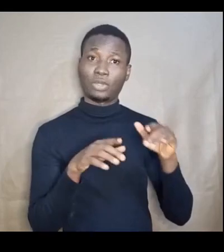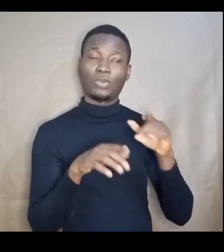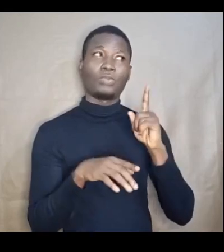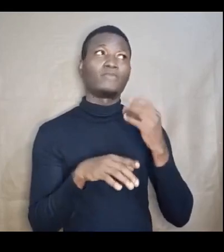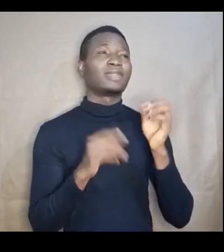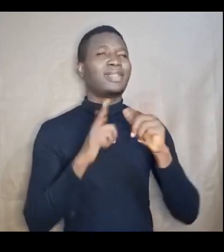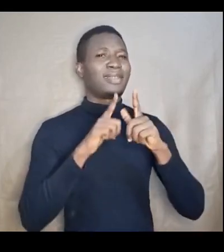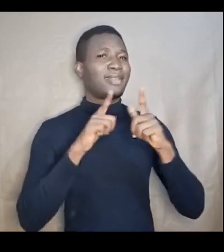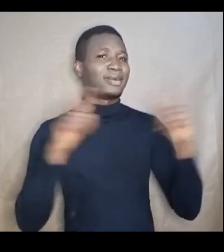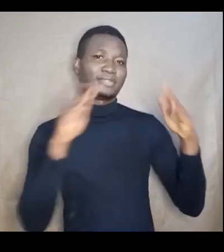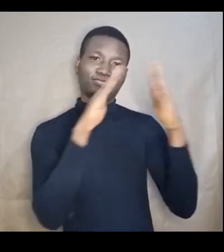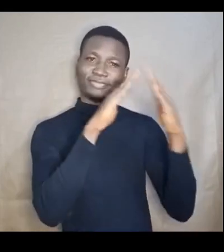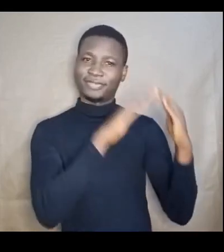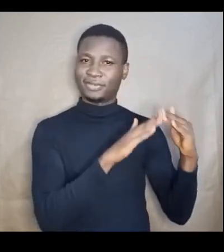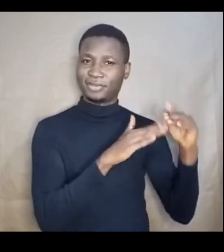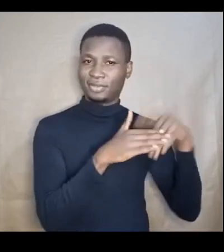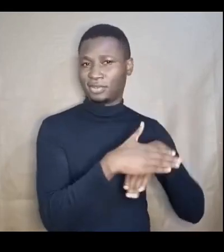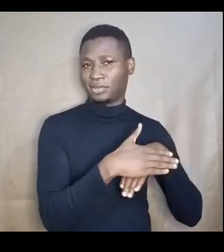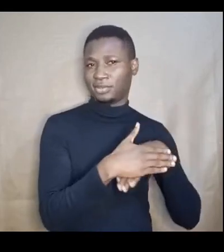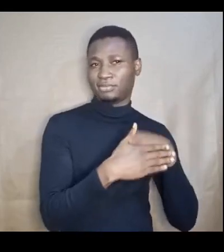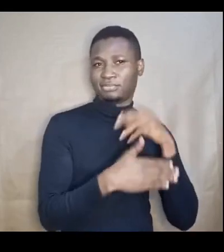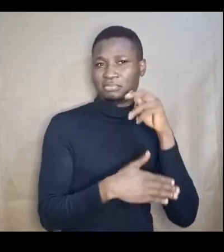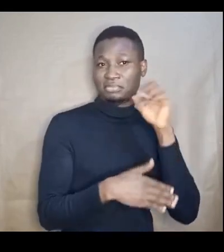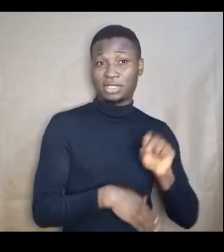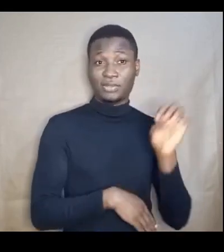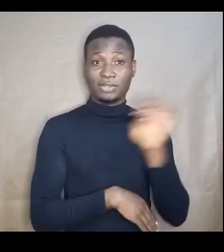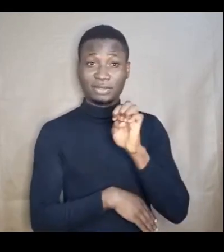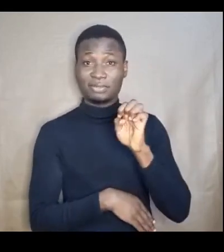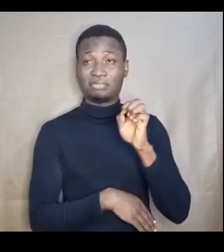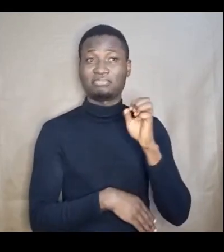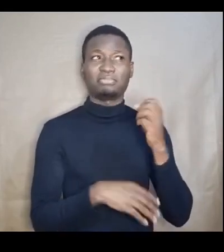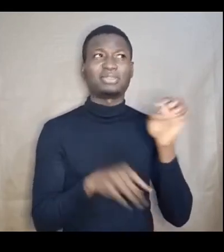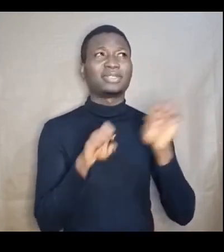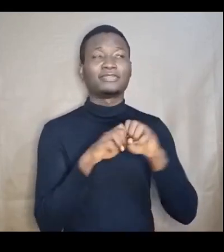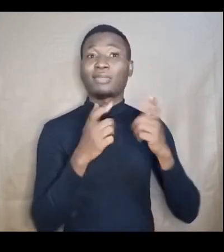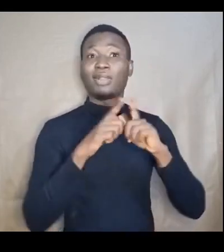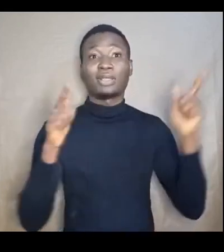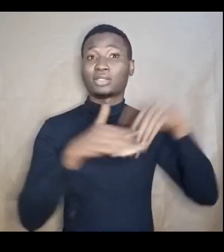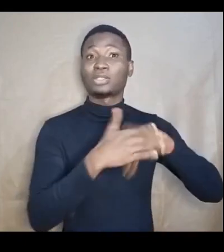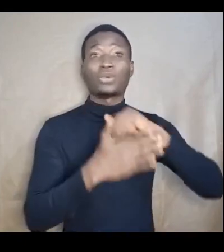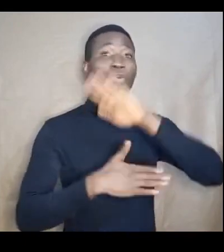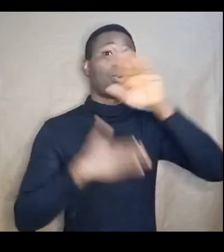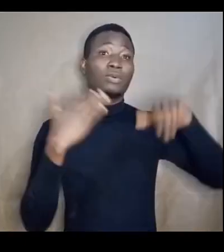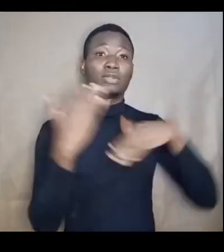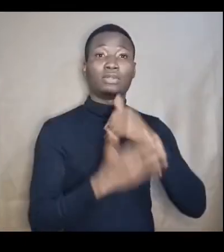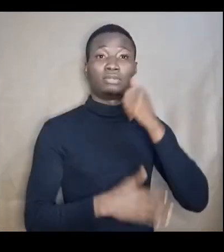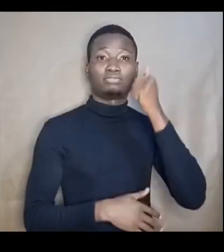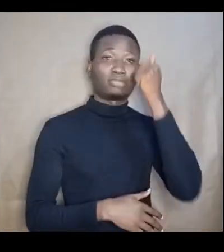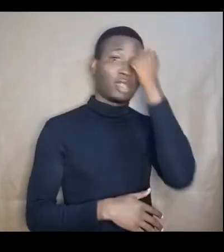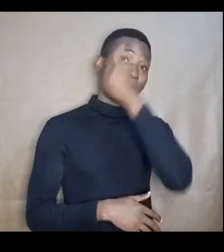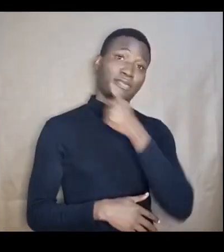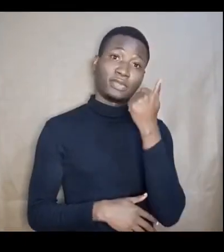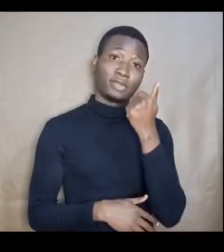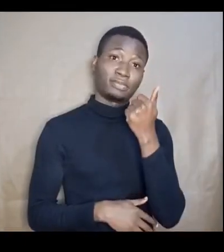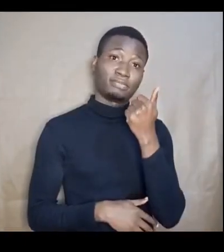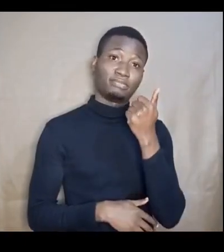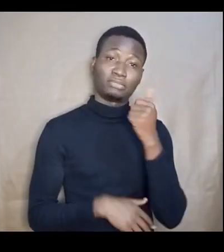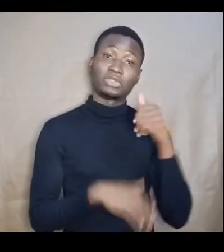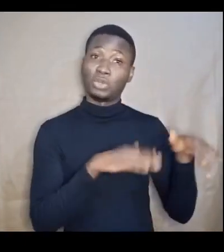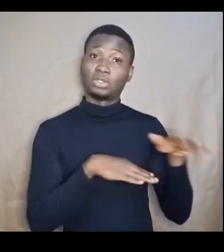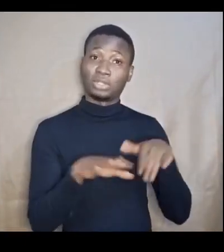largest in Africa, as a matter of fact, that used to be home to everyone. It's